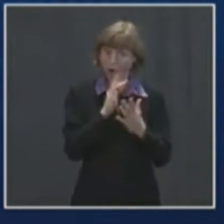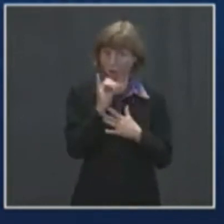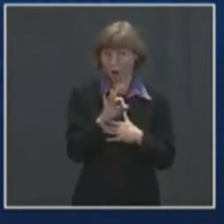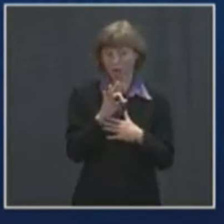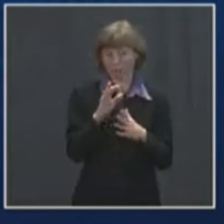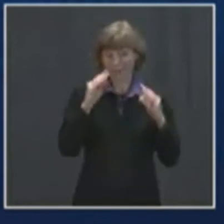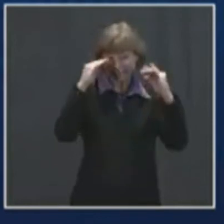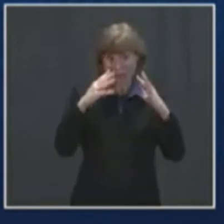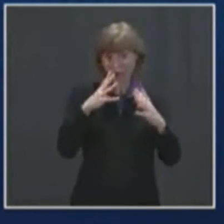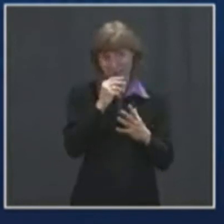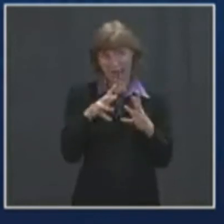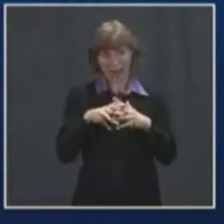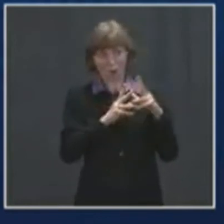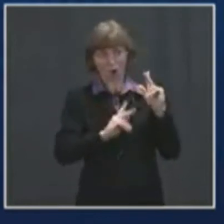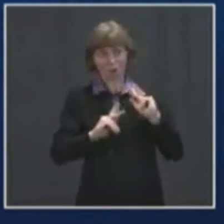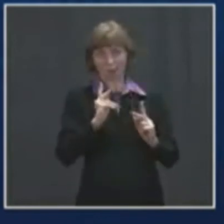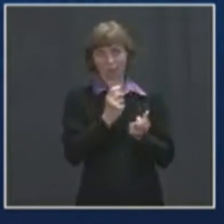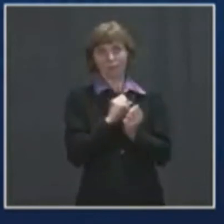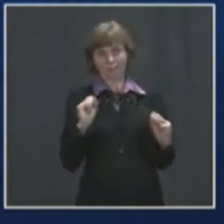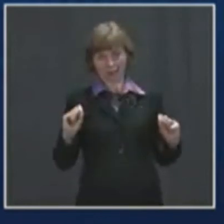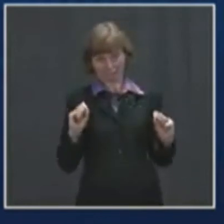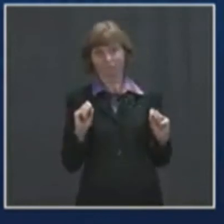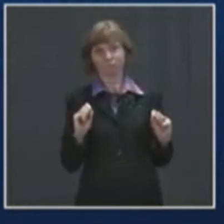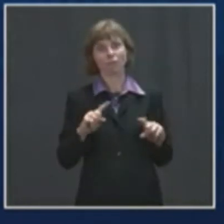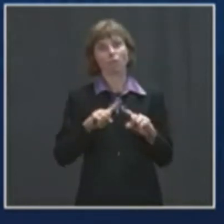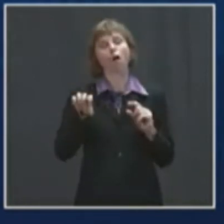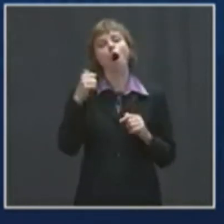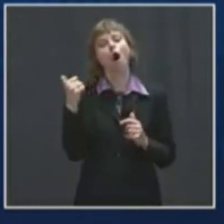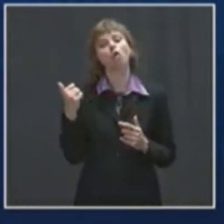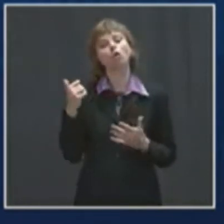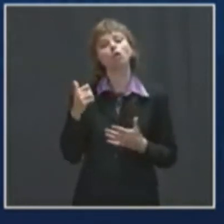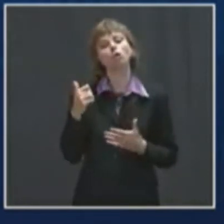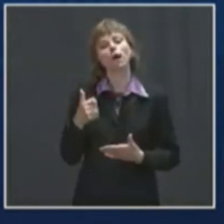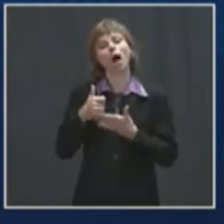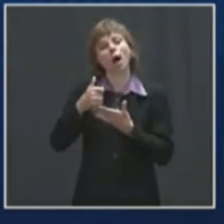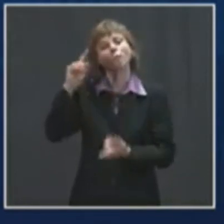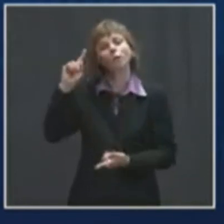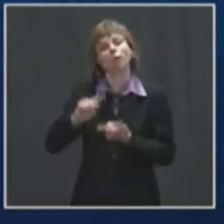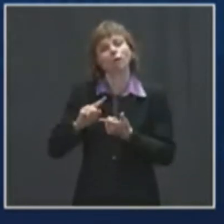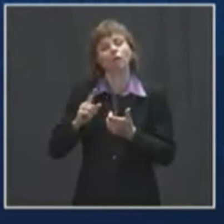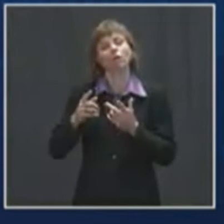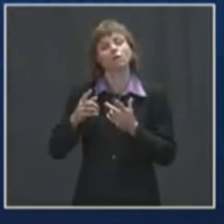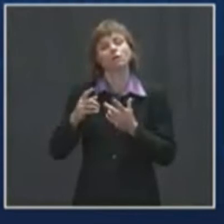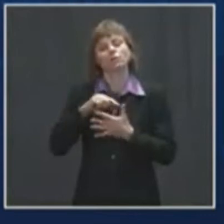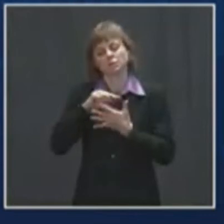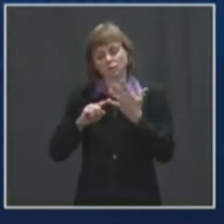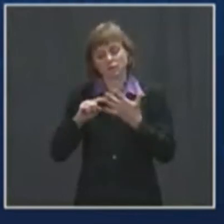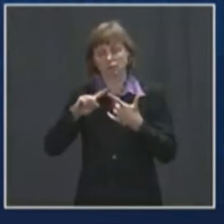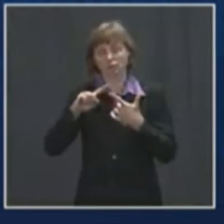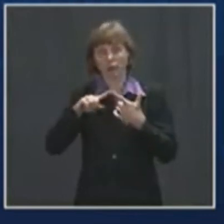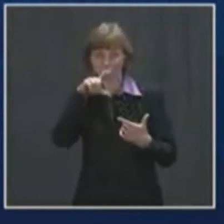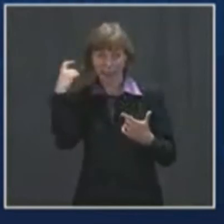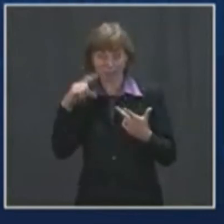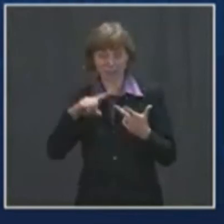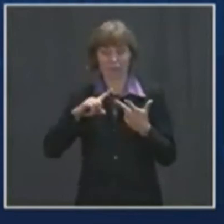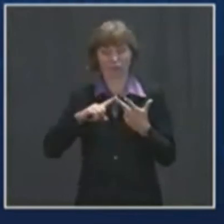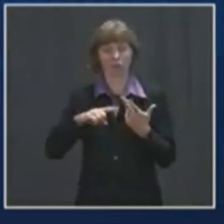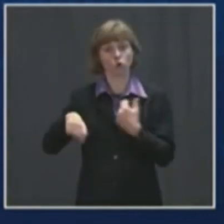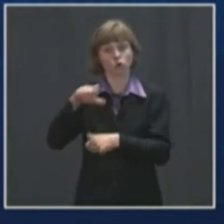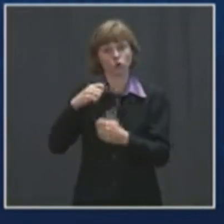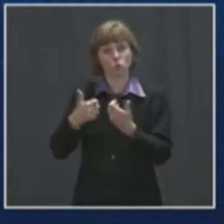at other mitigation steps, I should say, including masking, social distancing, proper ventilation in